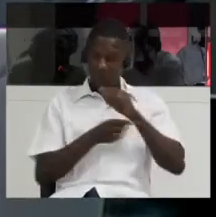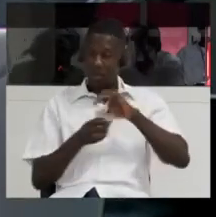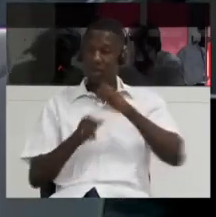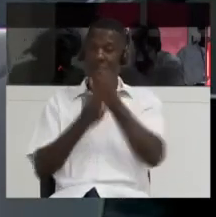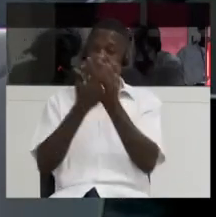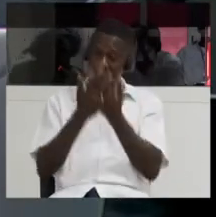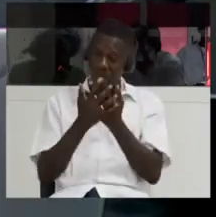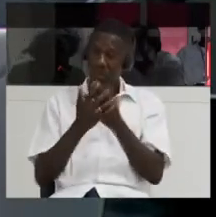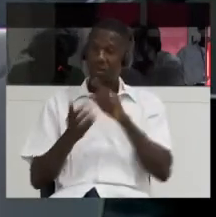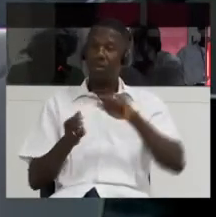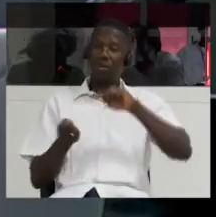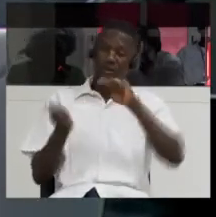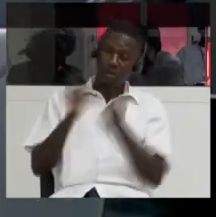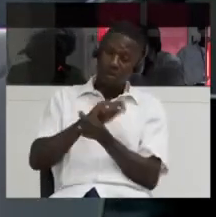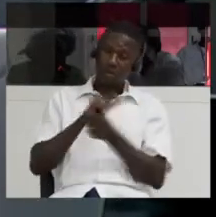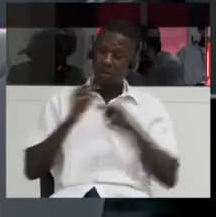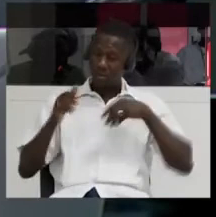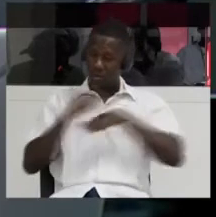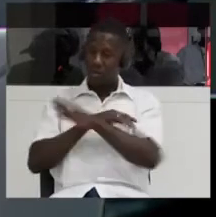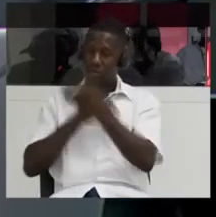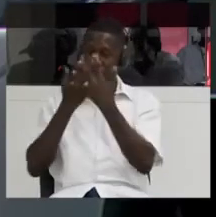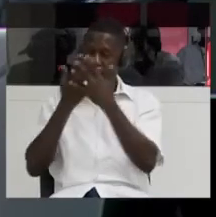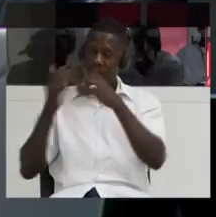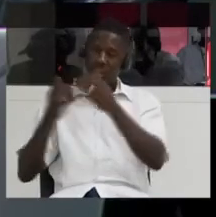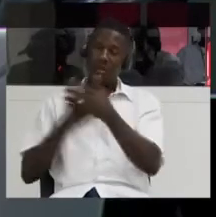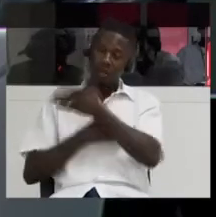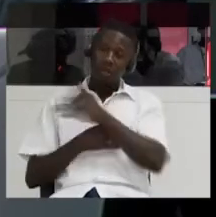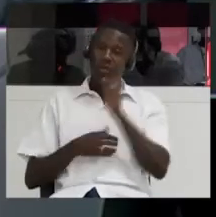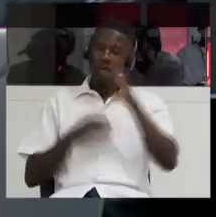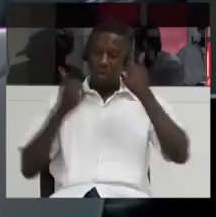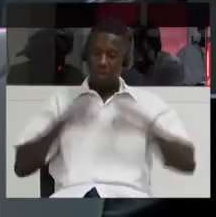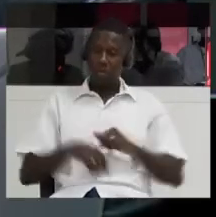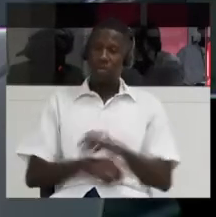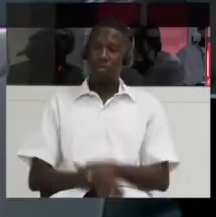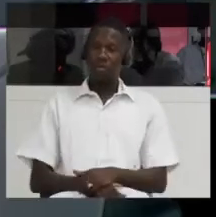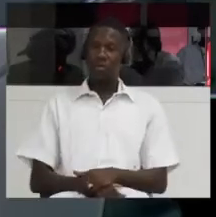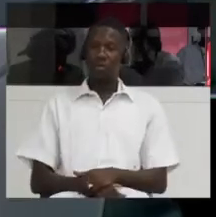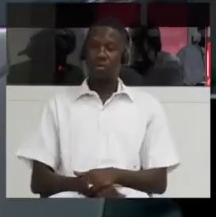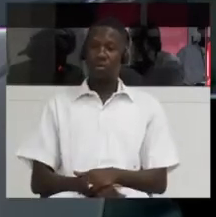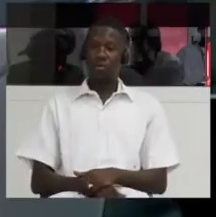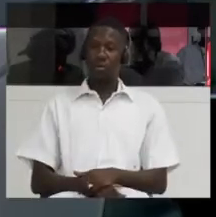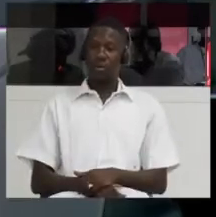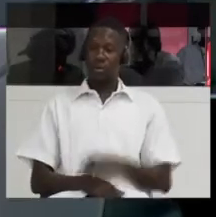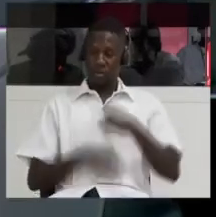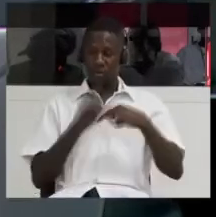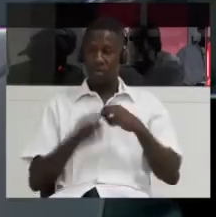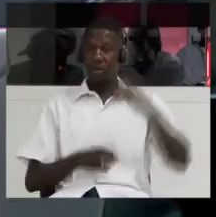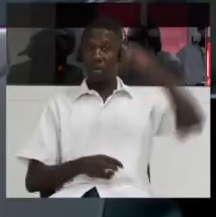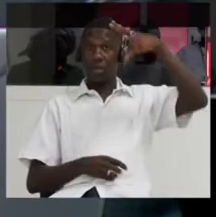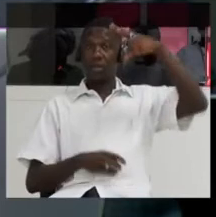in the cells? What happened after that? The lights in the barracks were put on off, and we waited.